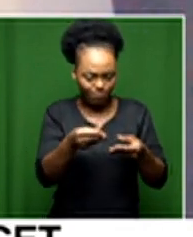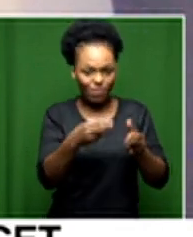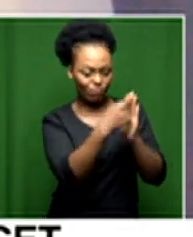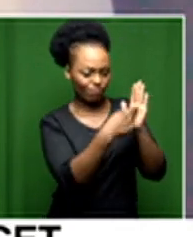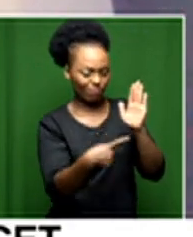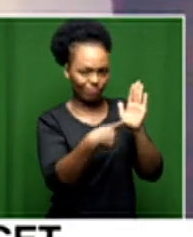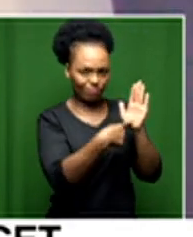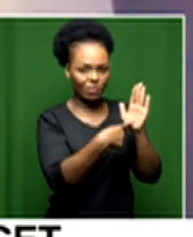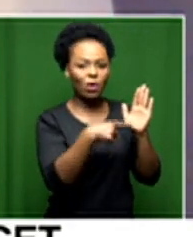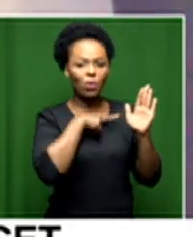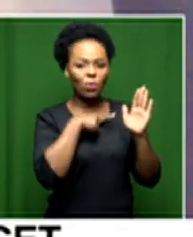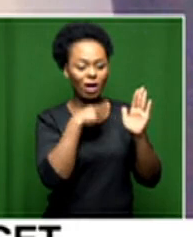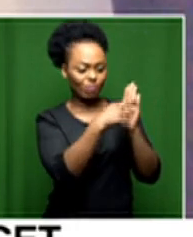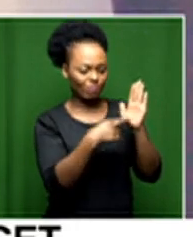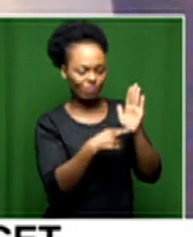criteria of NSFAS